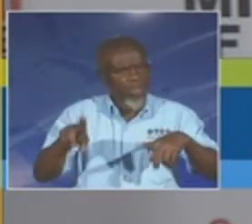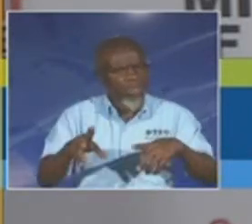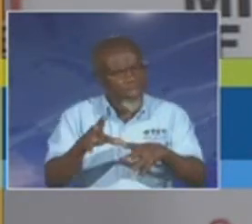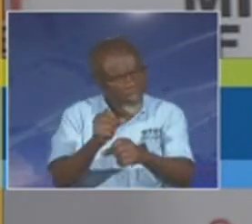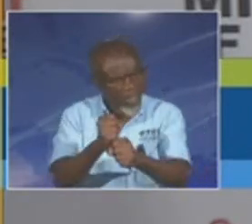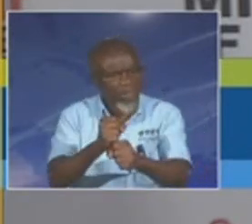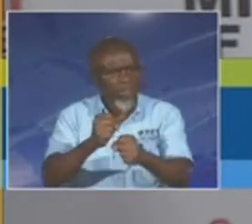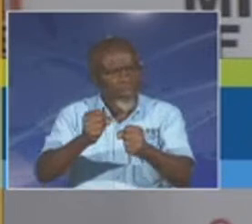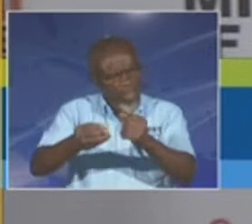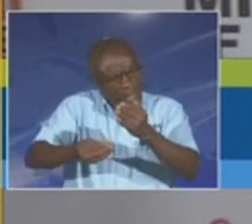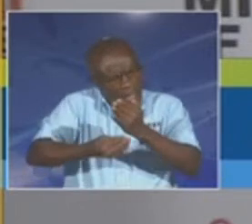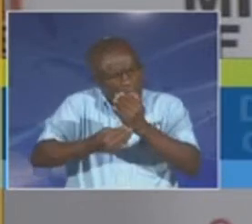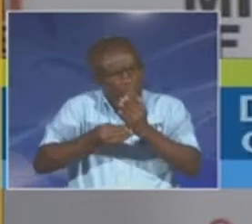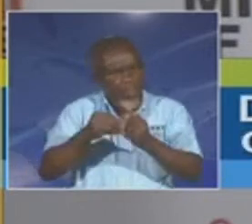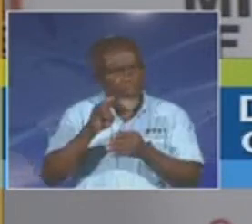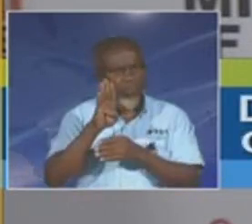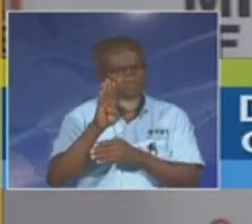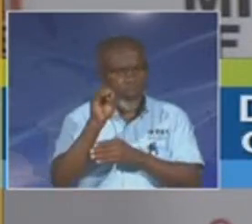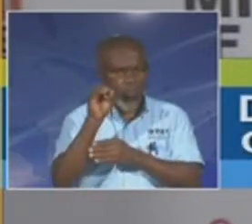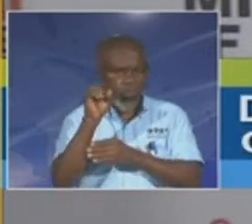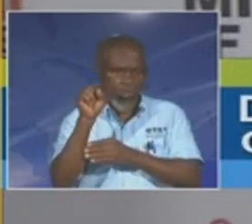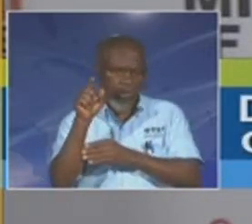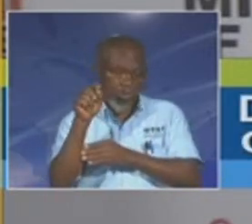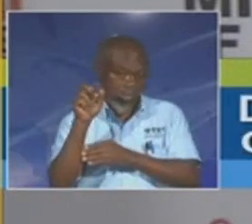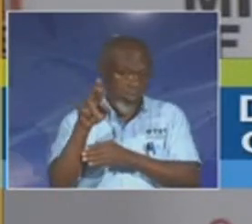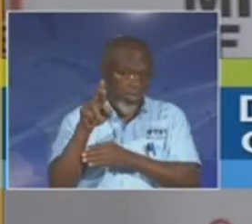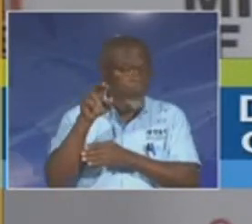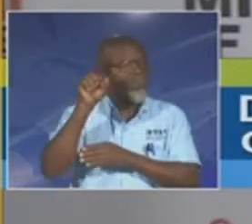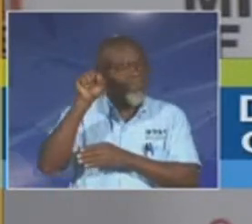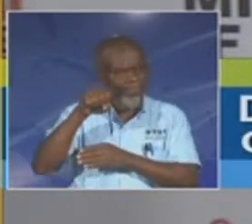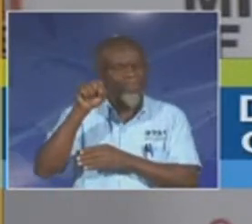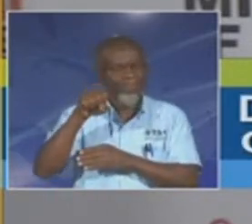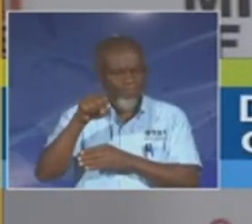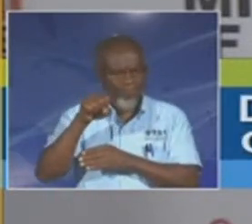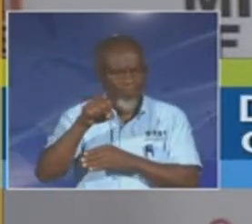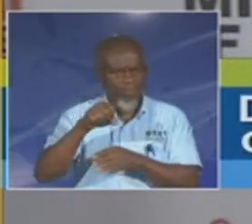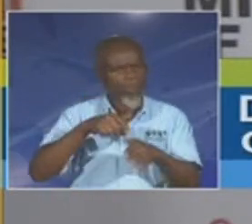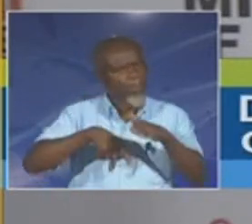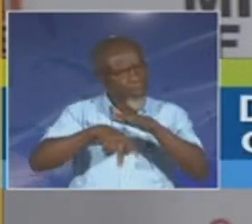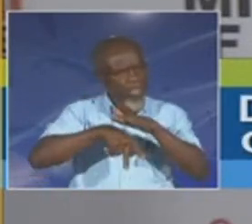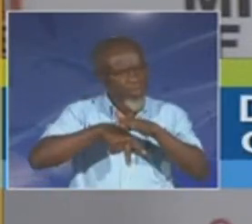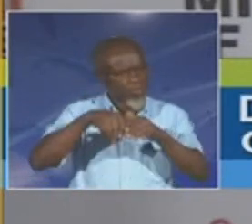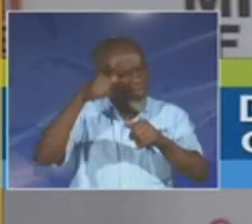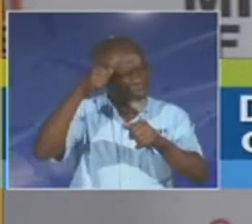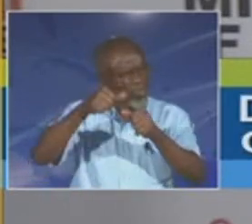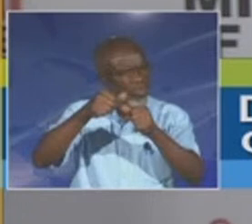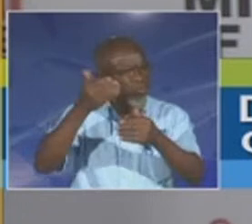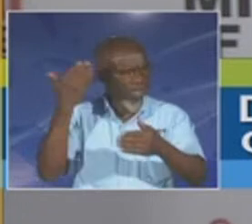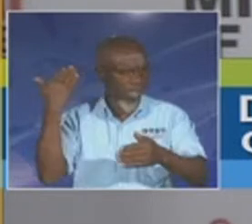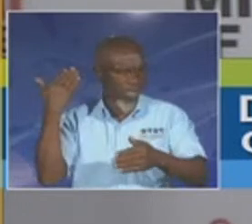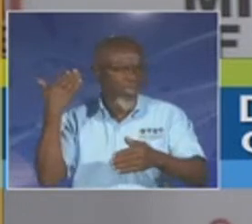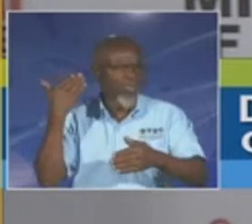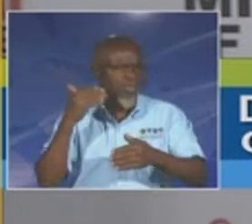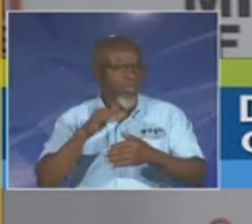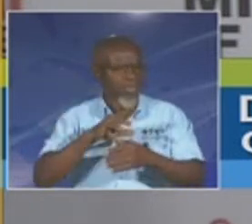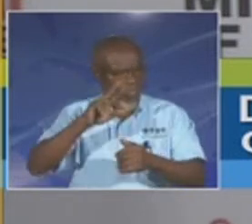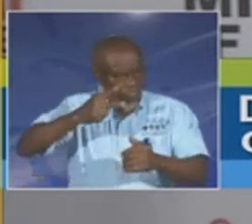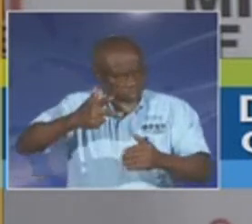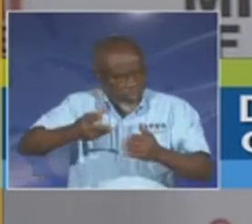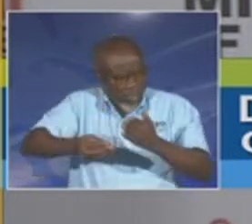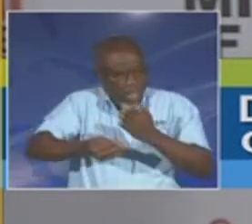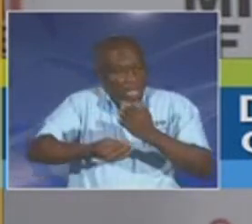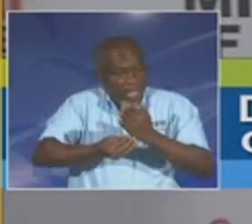type of vaccine. So generally speaking, the name implies primary additional dose, means that it allows you to build the